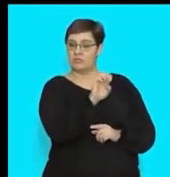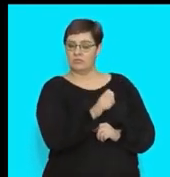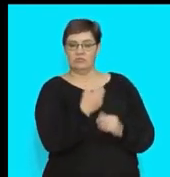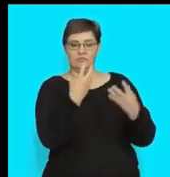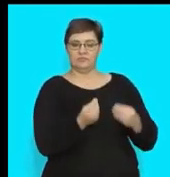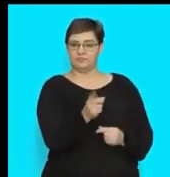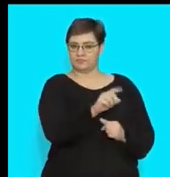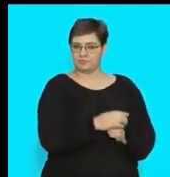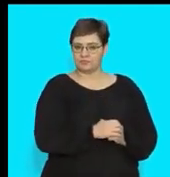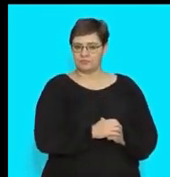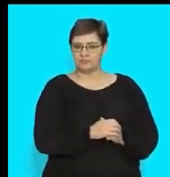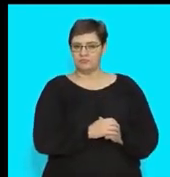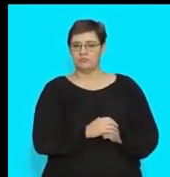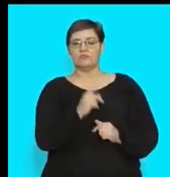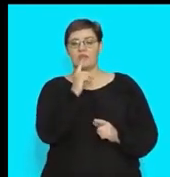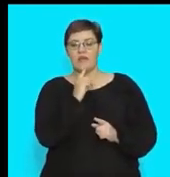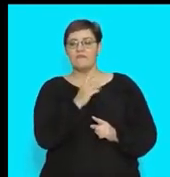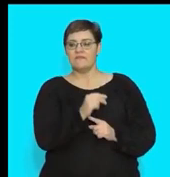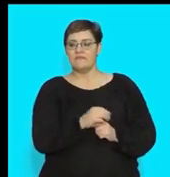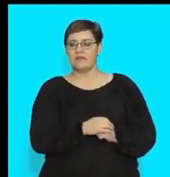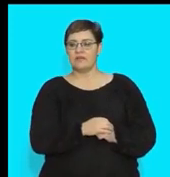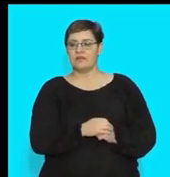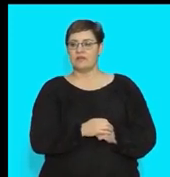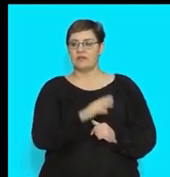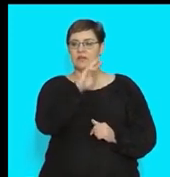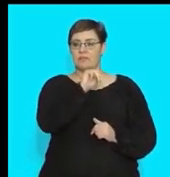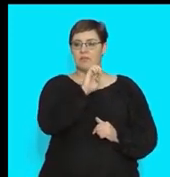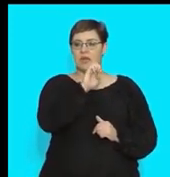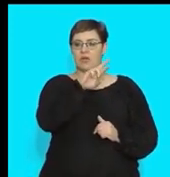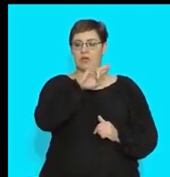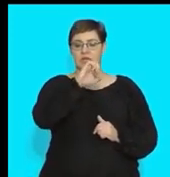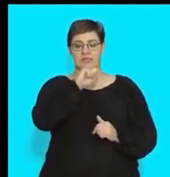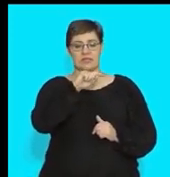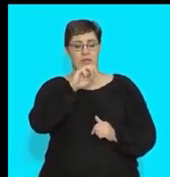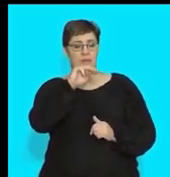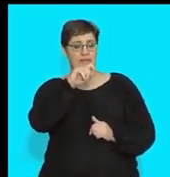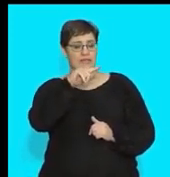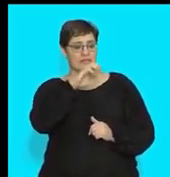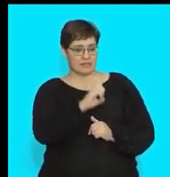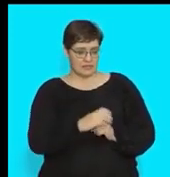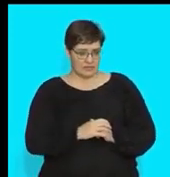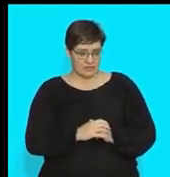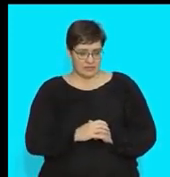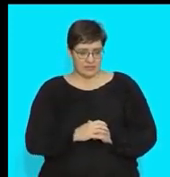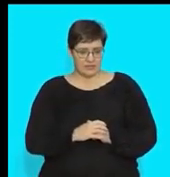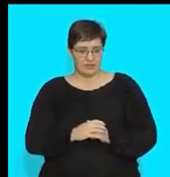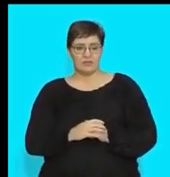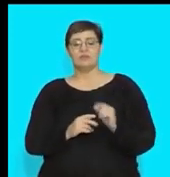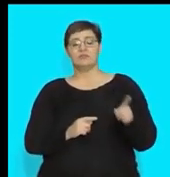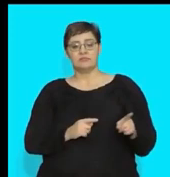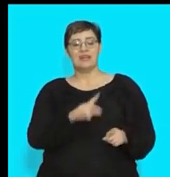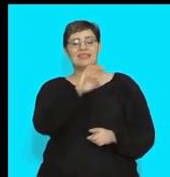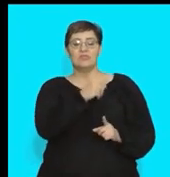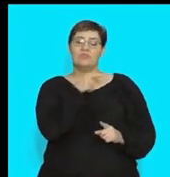have? We're going to have the meristematic tissue. That's going to be your embryonic tissue. That is going to be